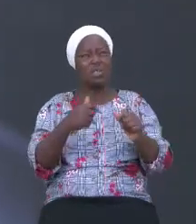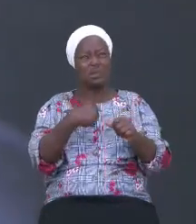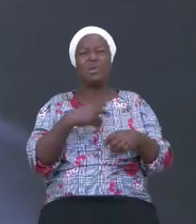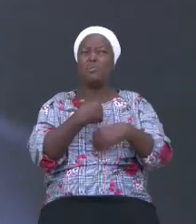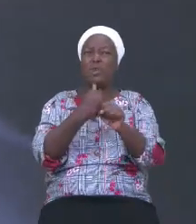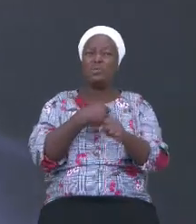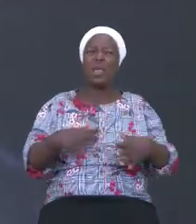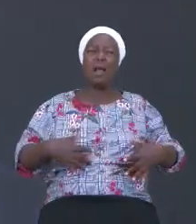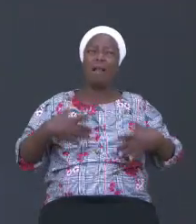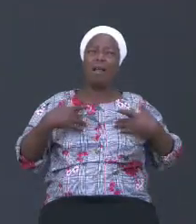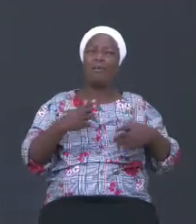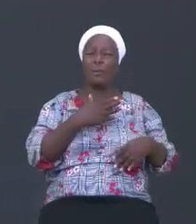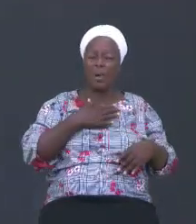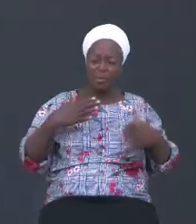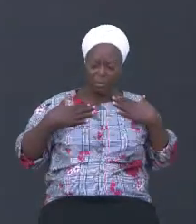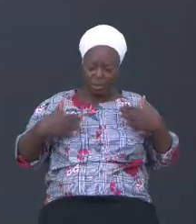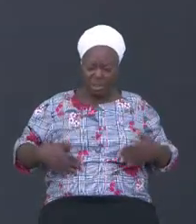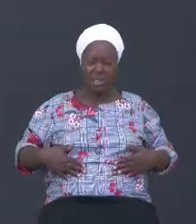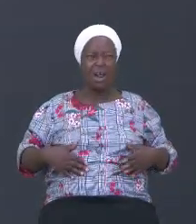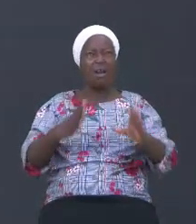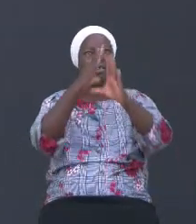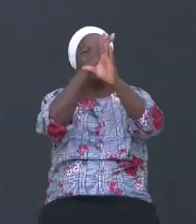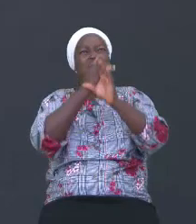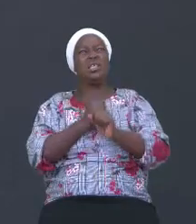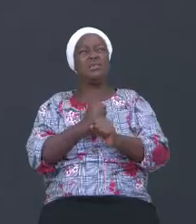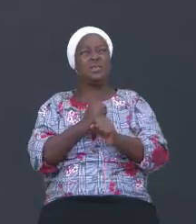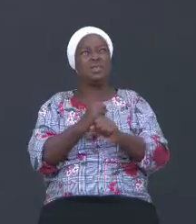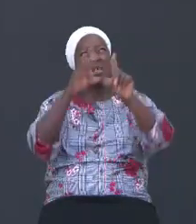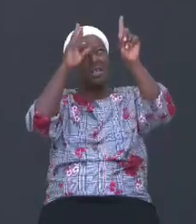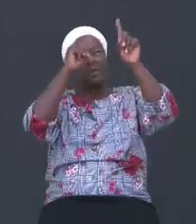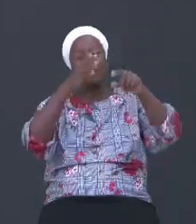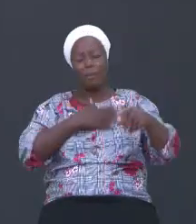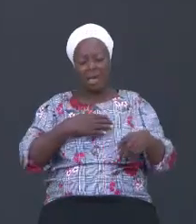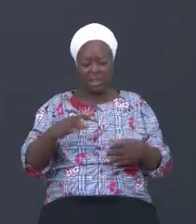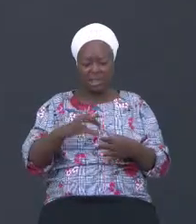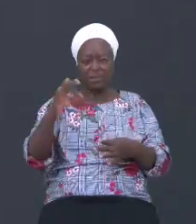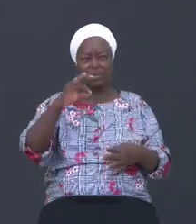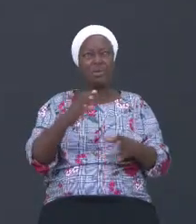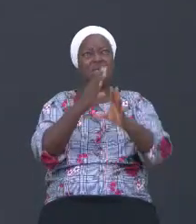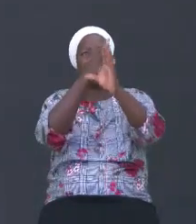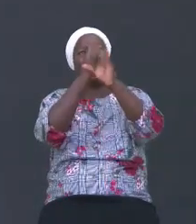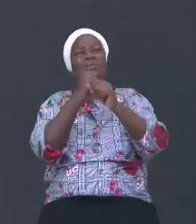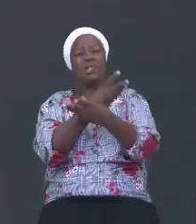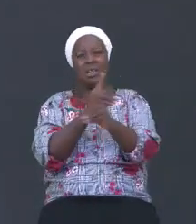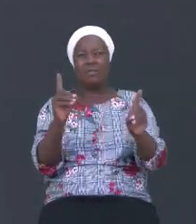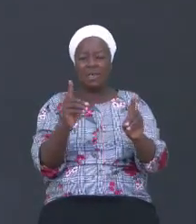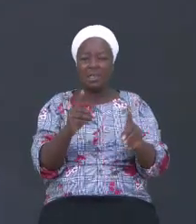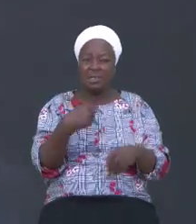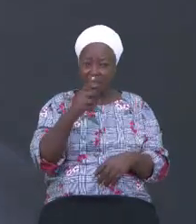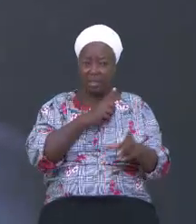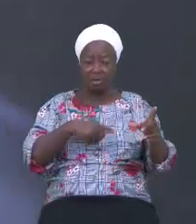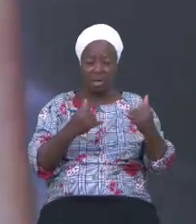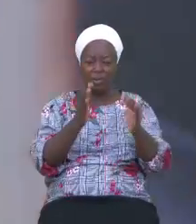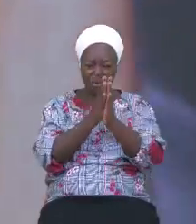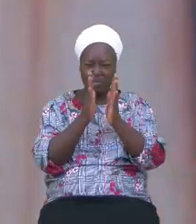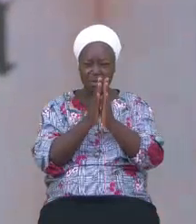alive. My body receives healing. My spirit receives deliverance. Tell the Lord now, tell